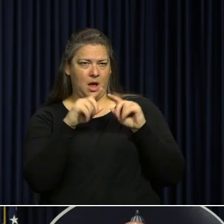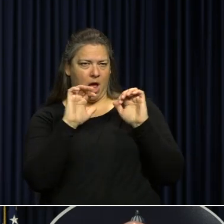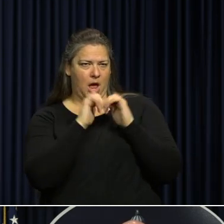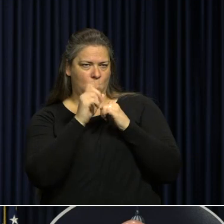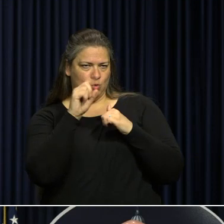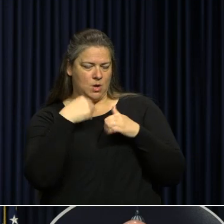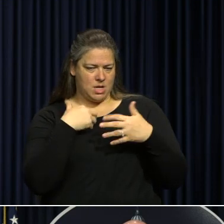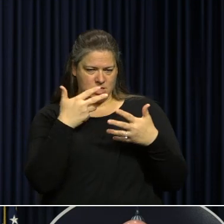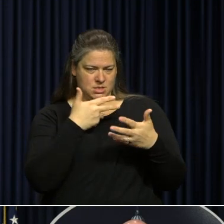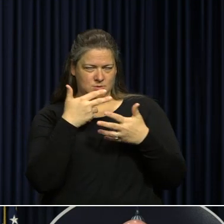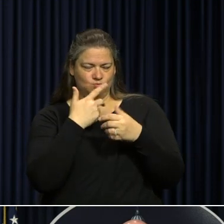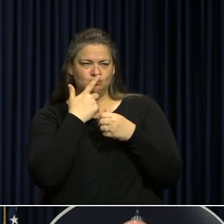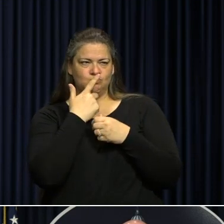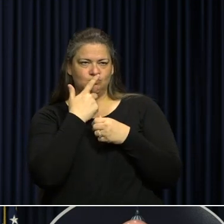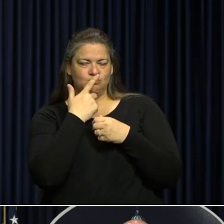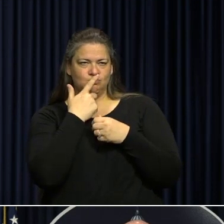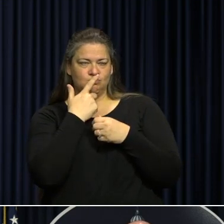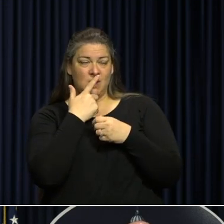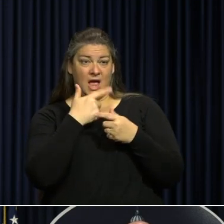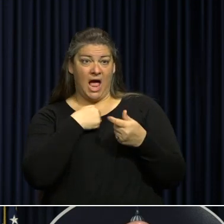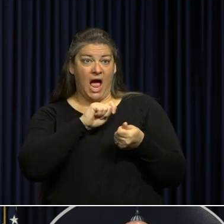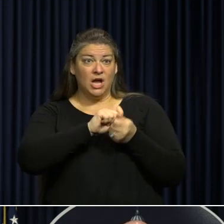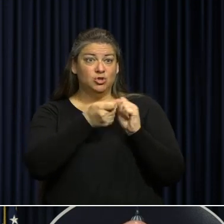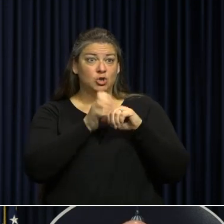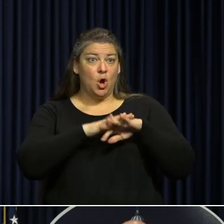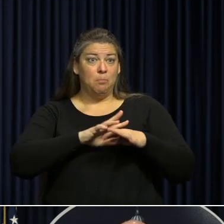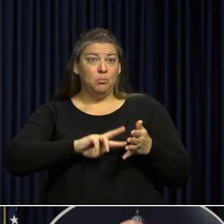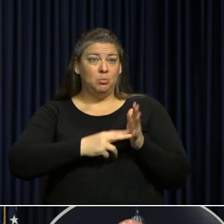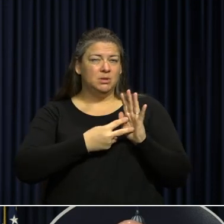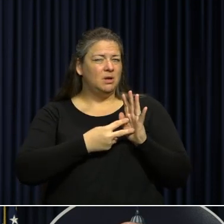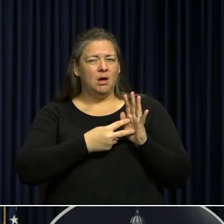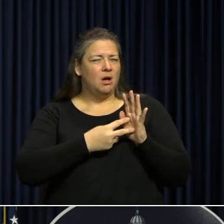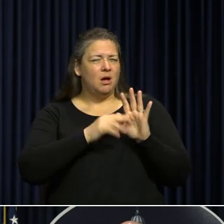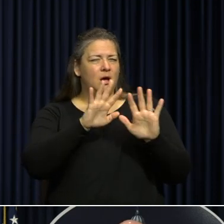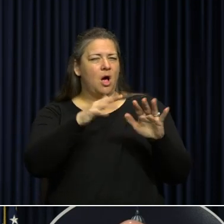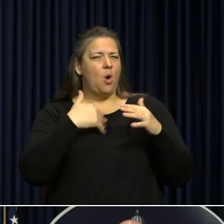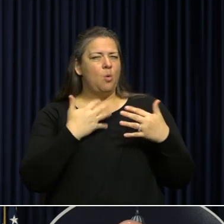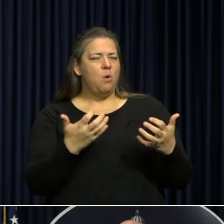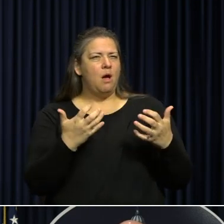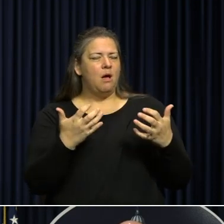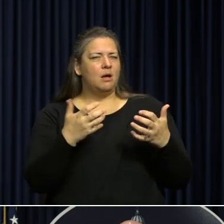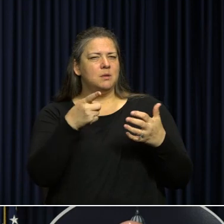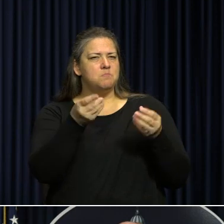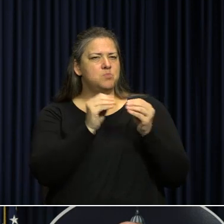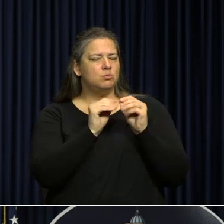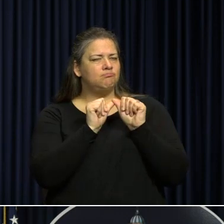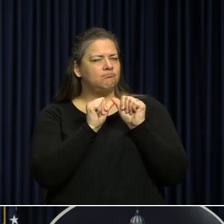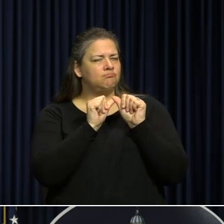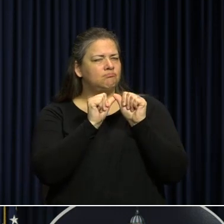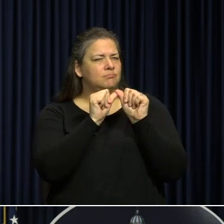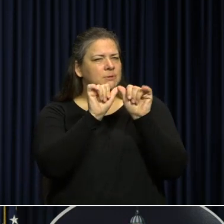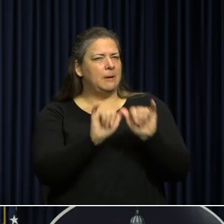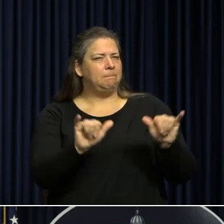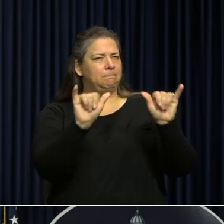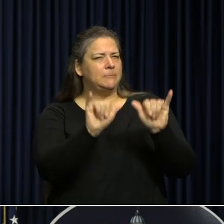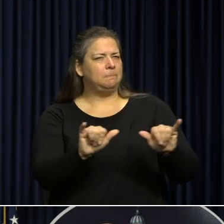haven't changed them intentionally because I want them to be consistent over time, and we're going to walk through them now one more